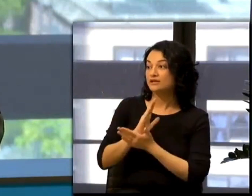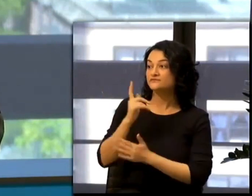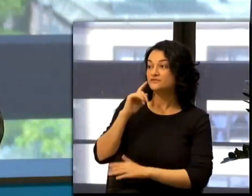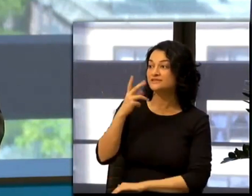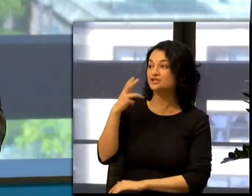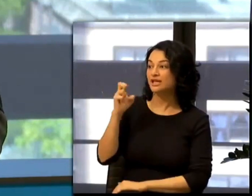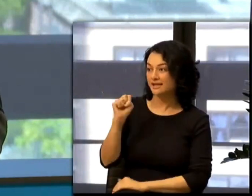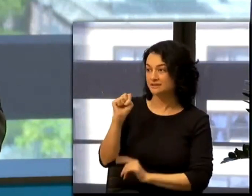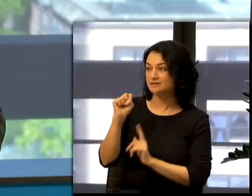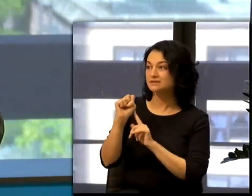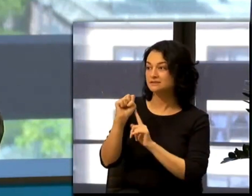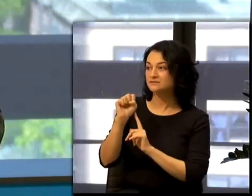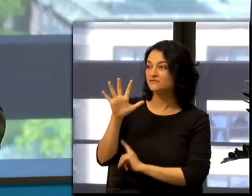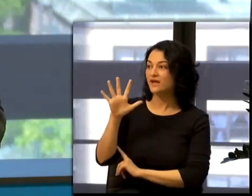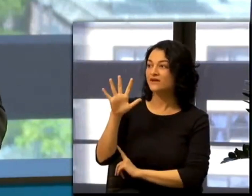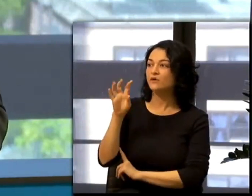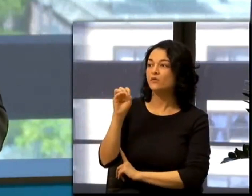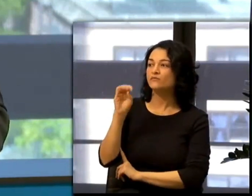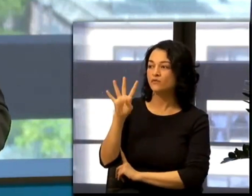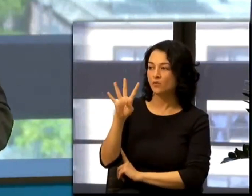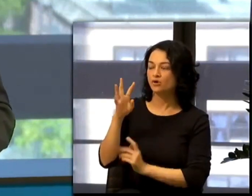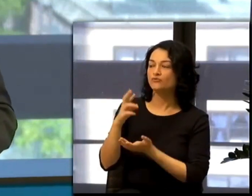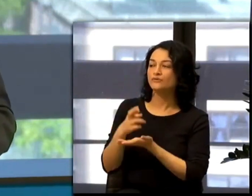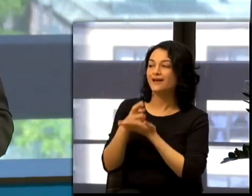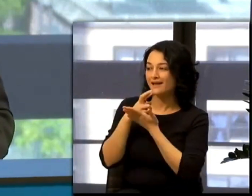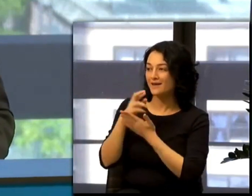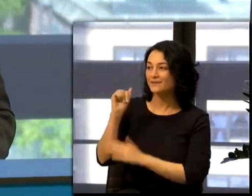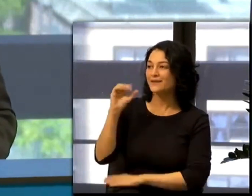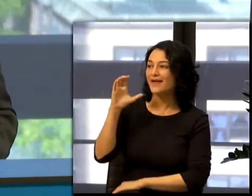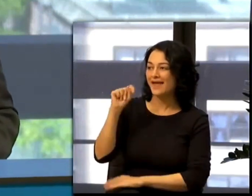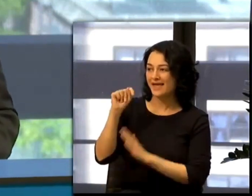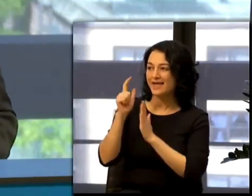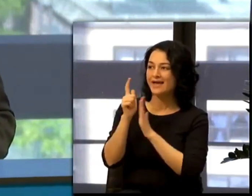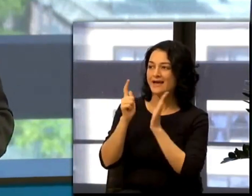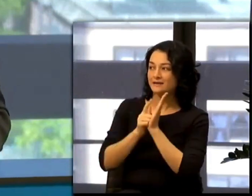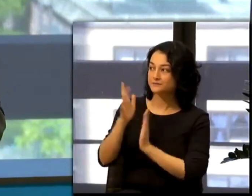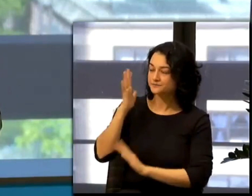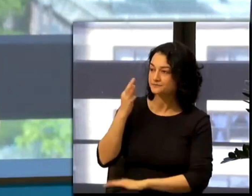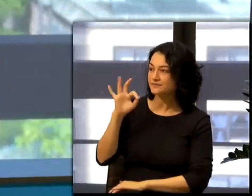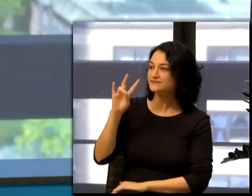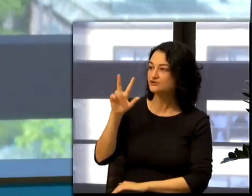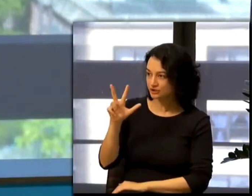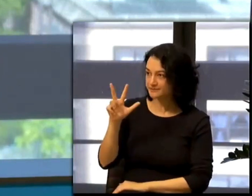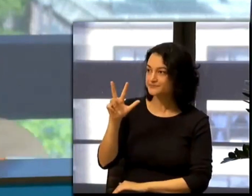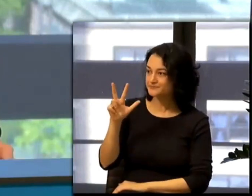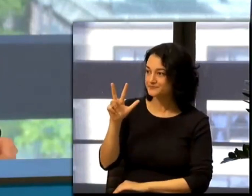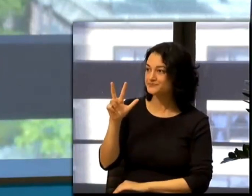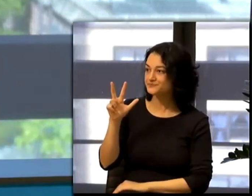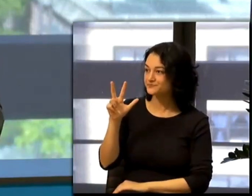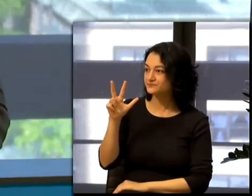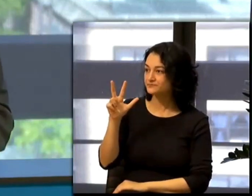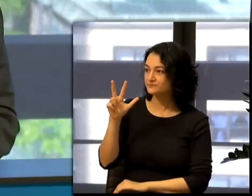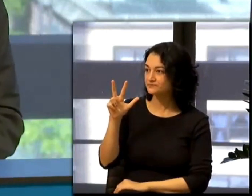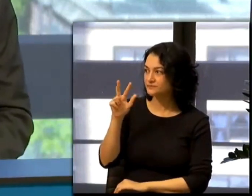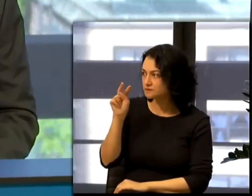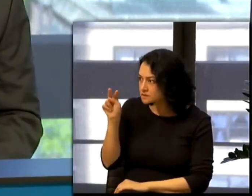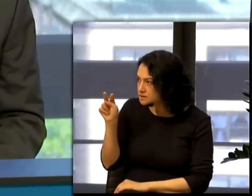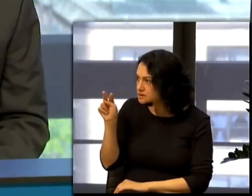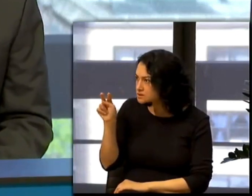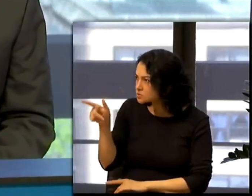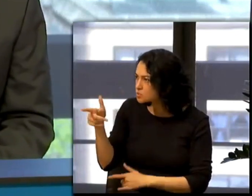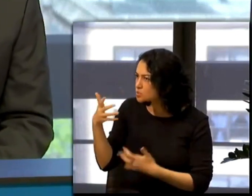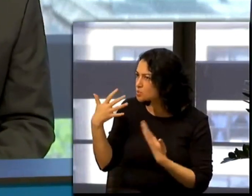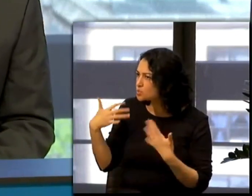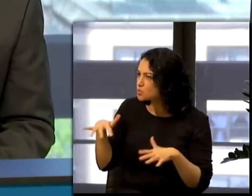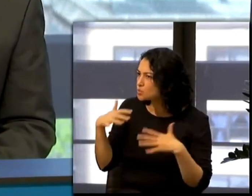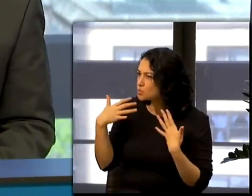of the Rehabilitation Act of 1973, a rule that powerfully reinforces the civil rights of people with disabilities